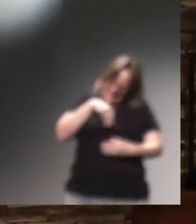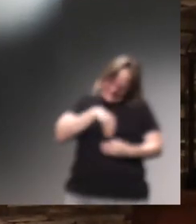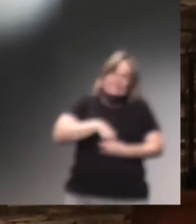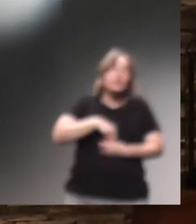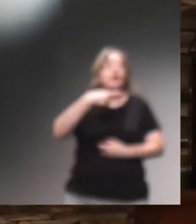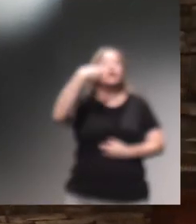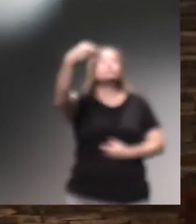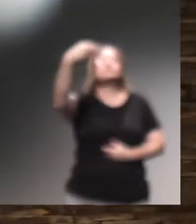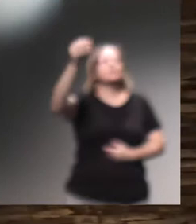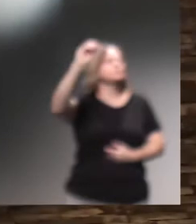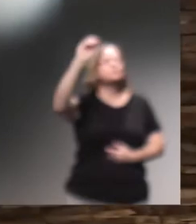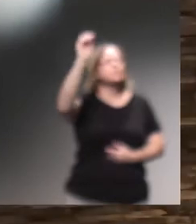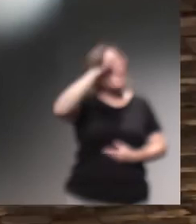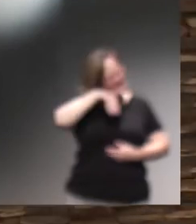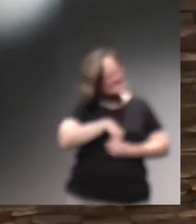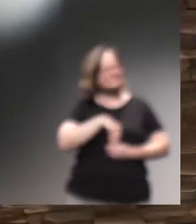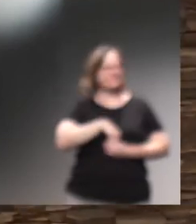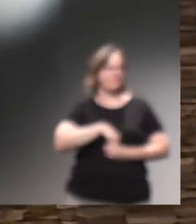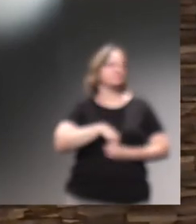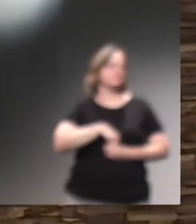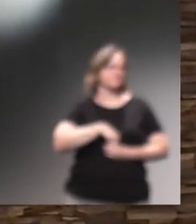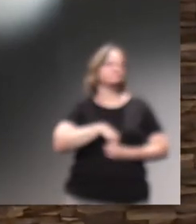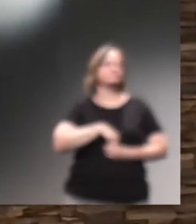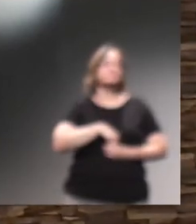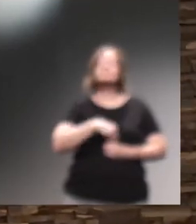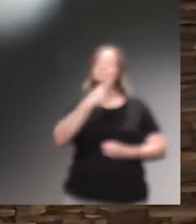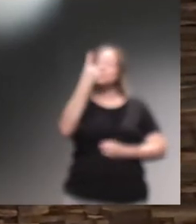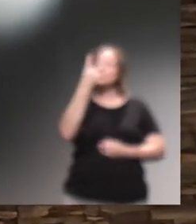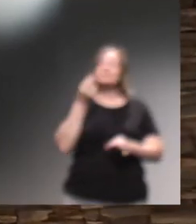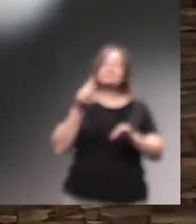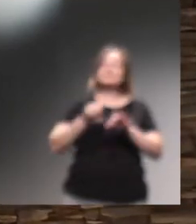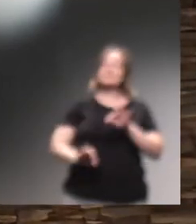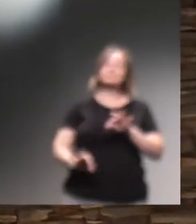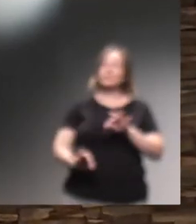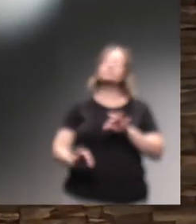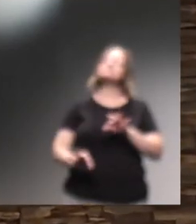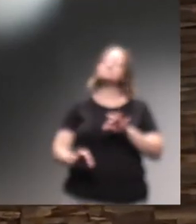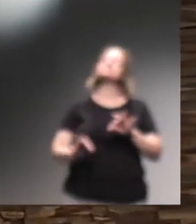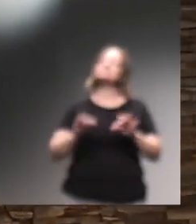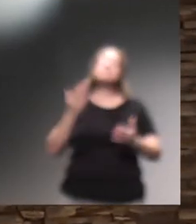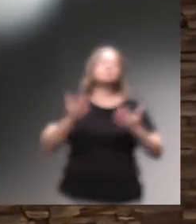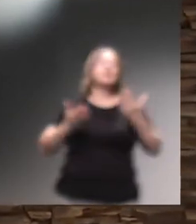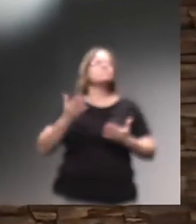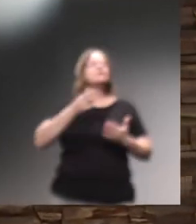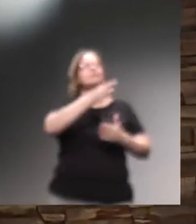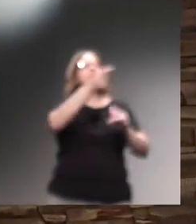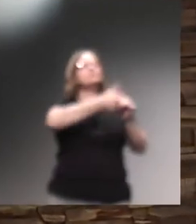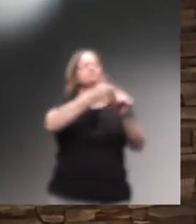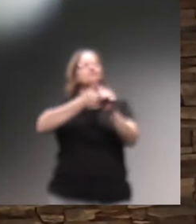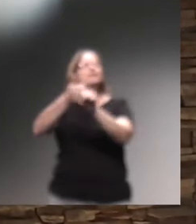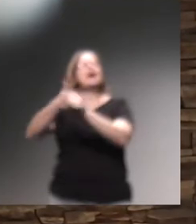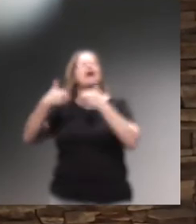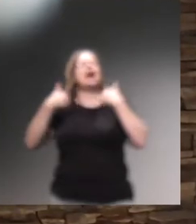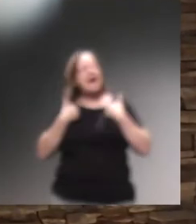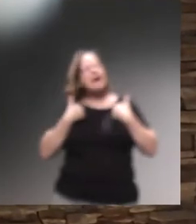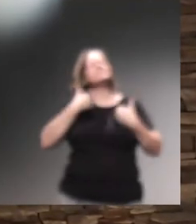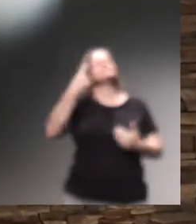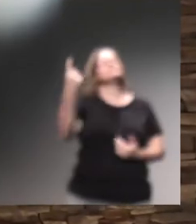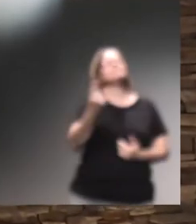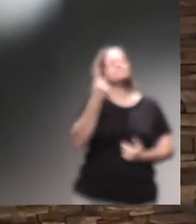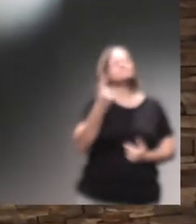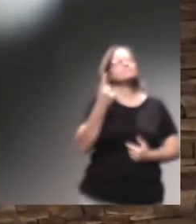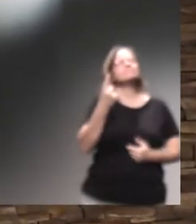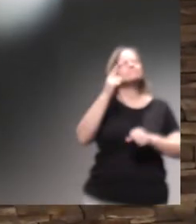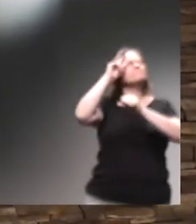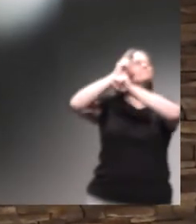So one simple way to do that is to identify a memory, identify an experience. This is what mine looks